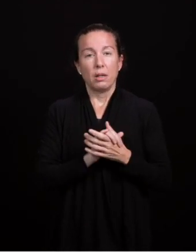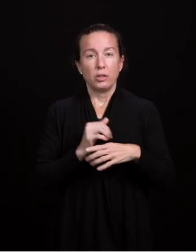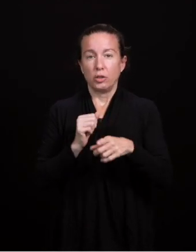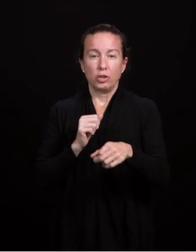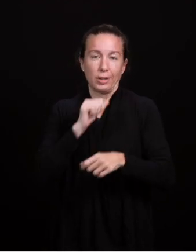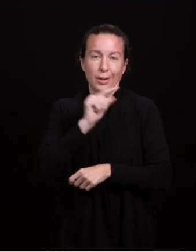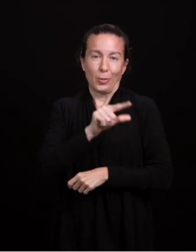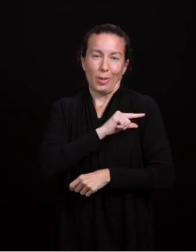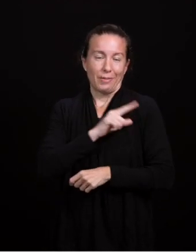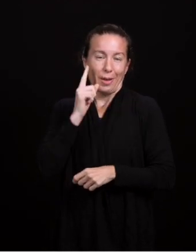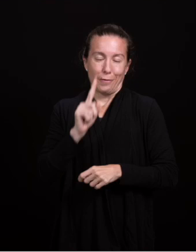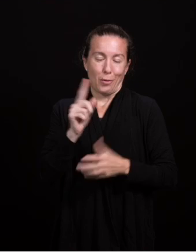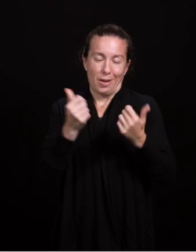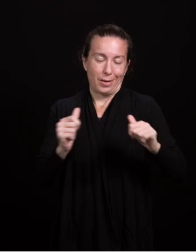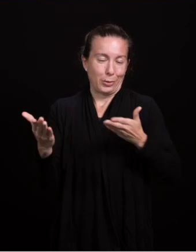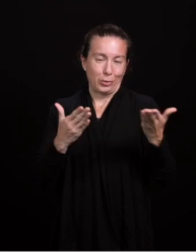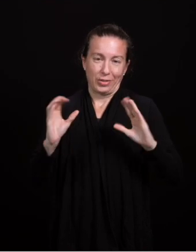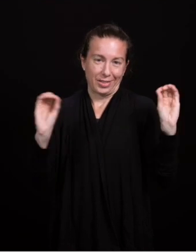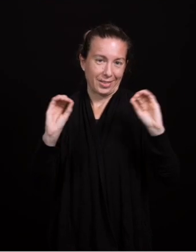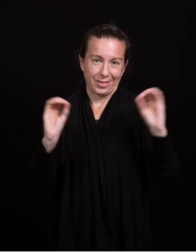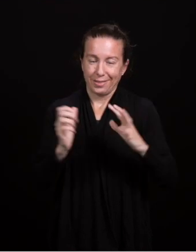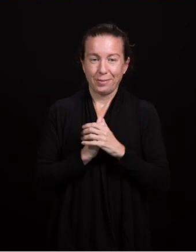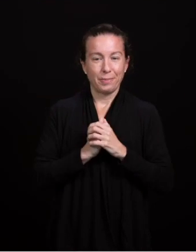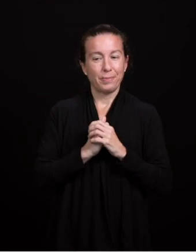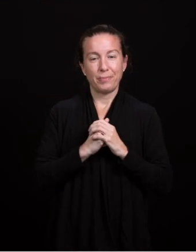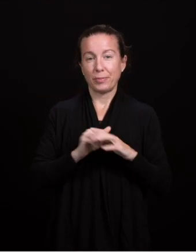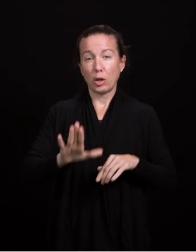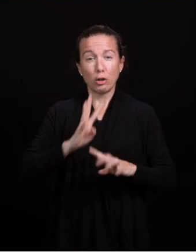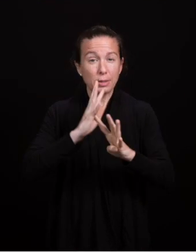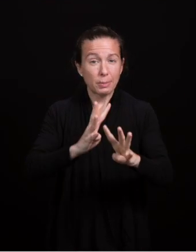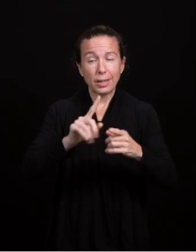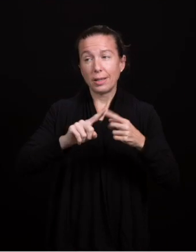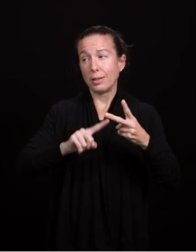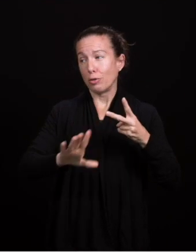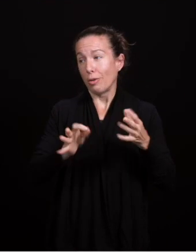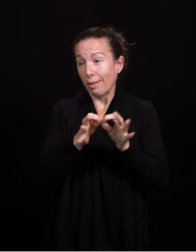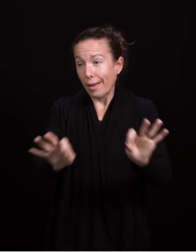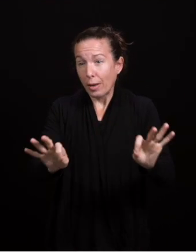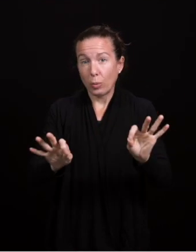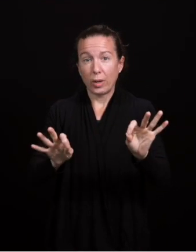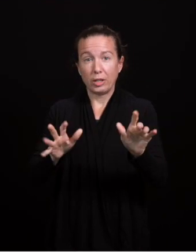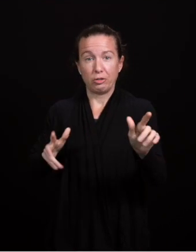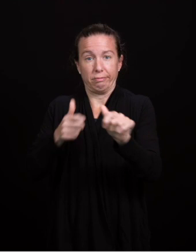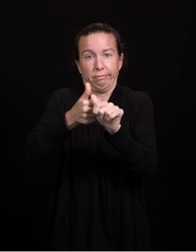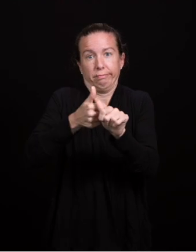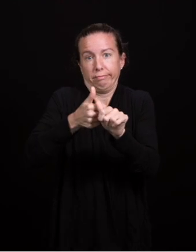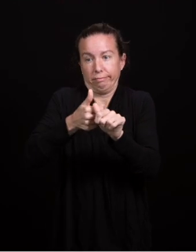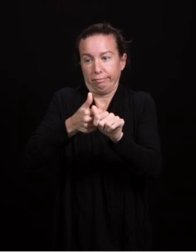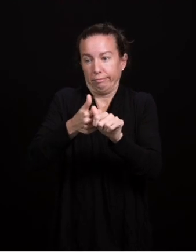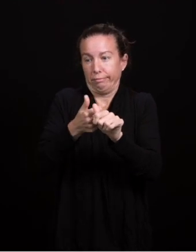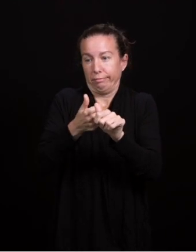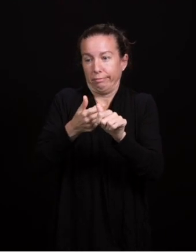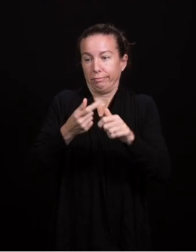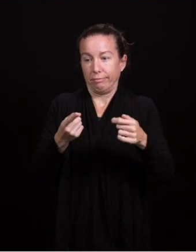longer qualified for any services. Her speech and language was on the level, she